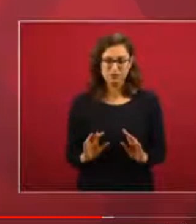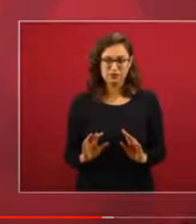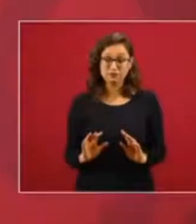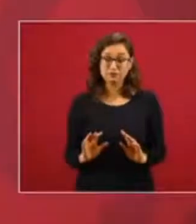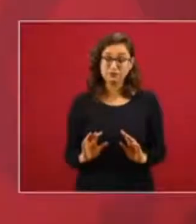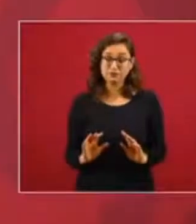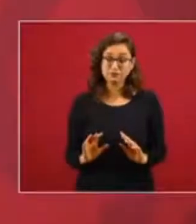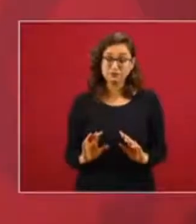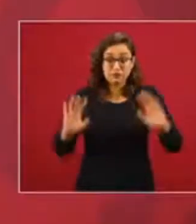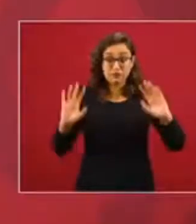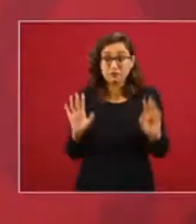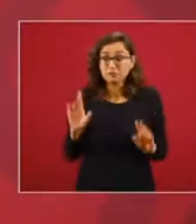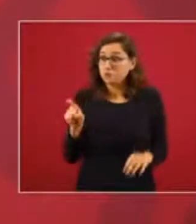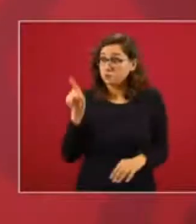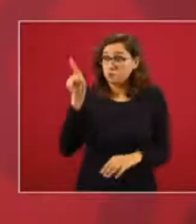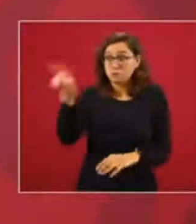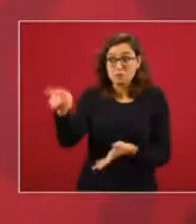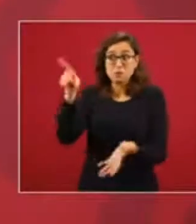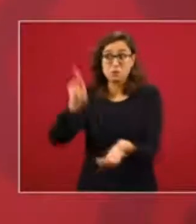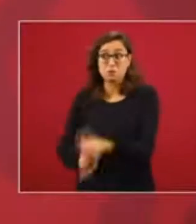Desde luego van a decidir